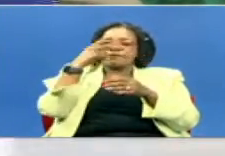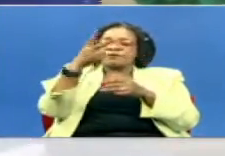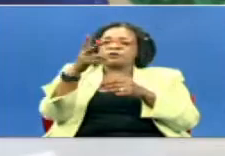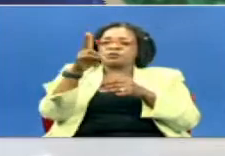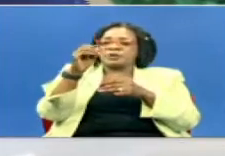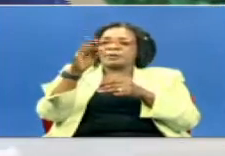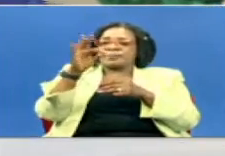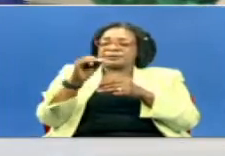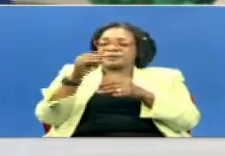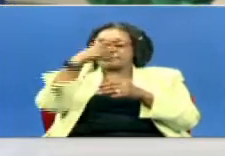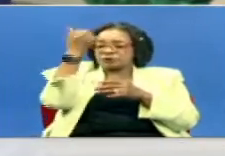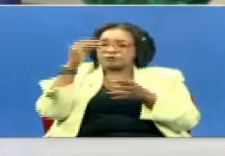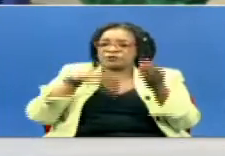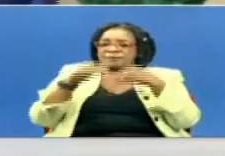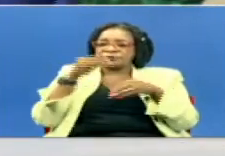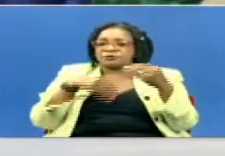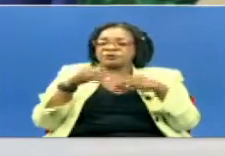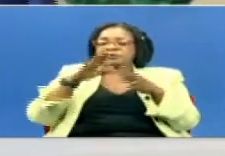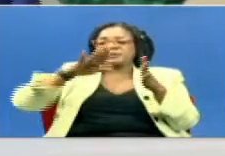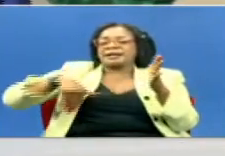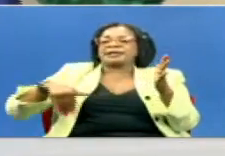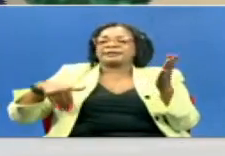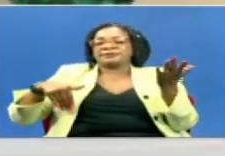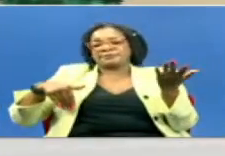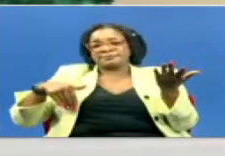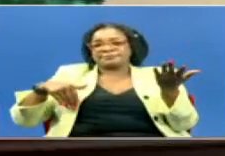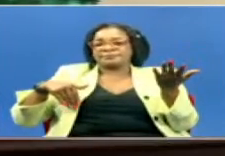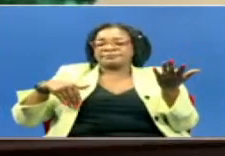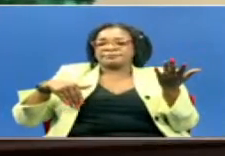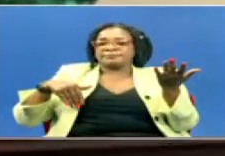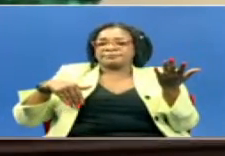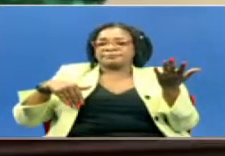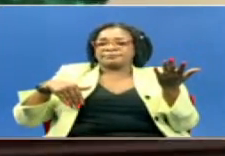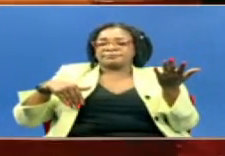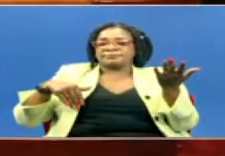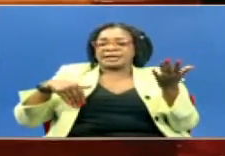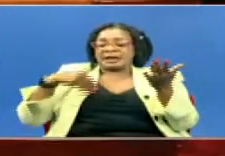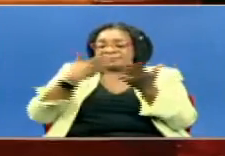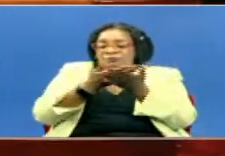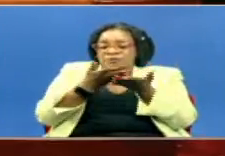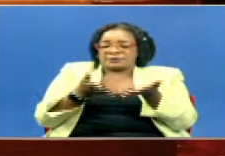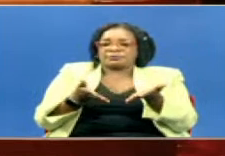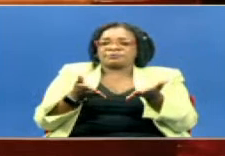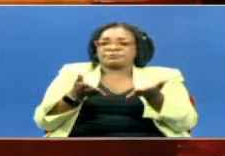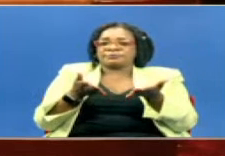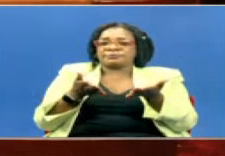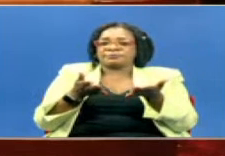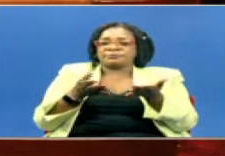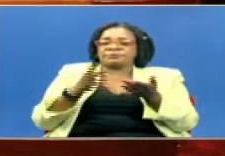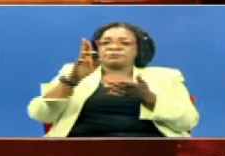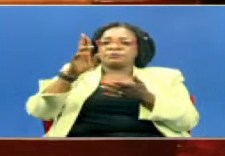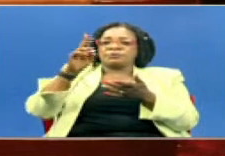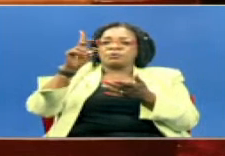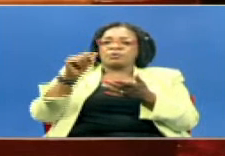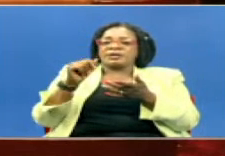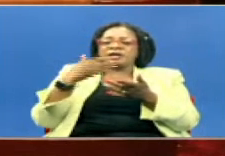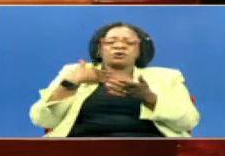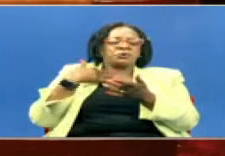because of corruption, it was delayed, delayed until now. We know Uda doesn't like the word